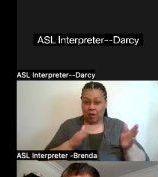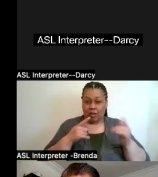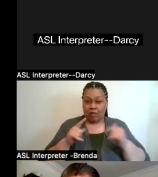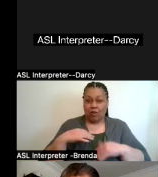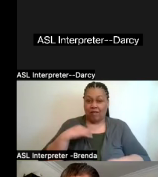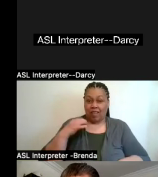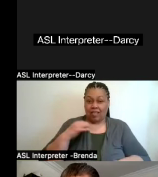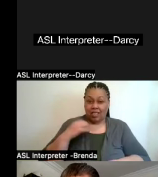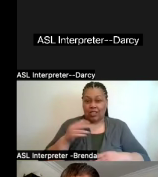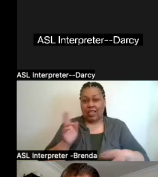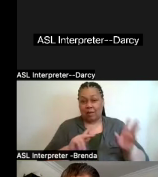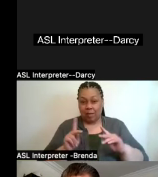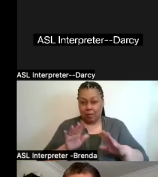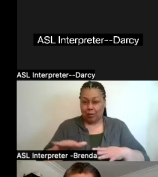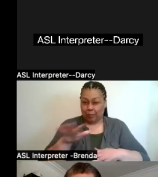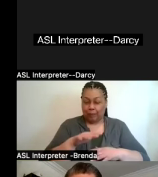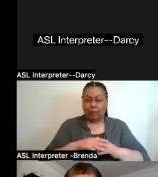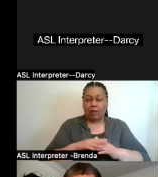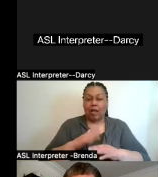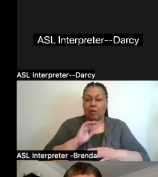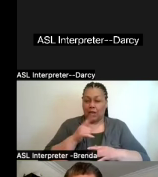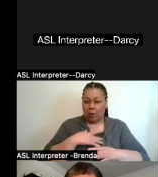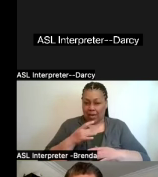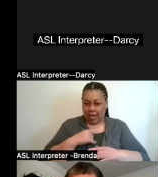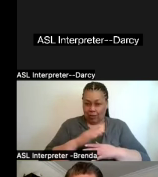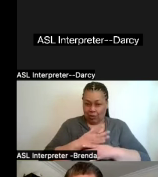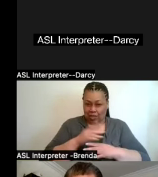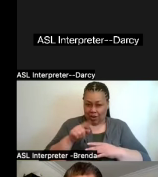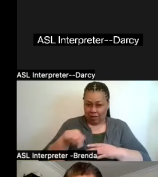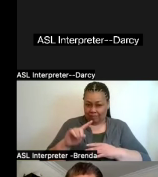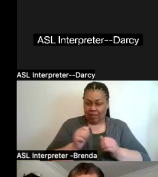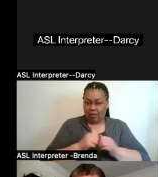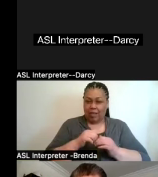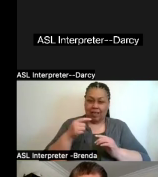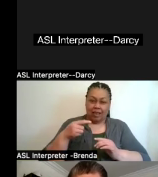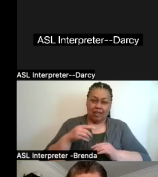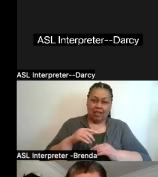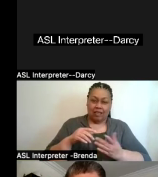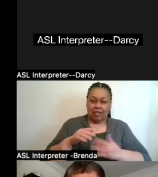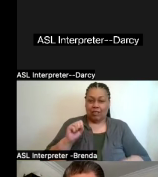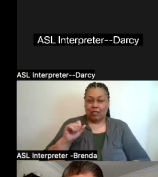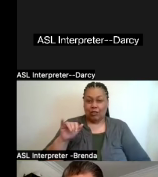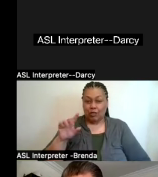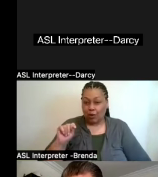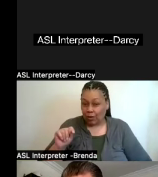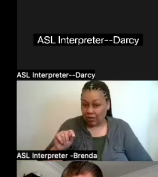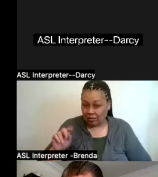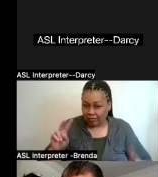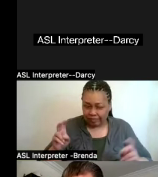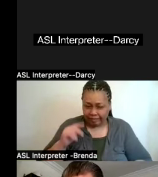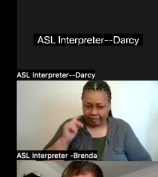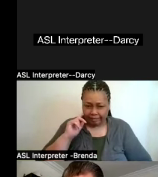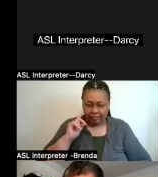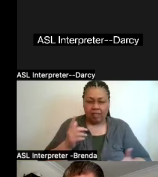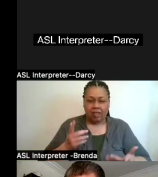citizens. And I would really like to share this again with our CERT volunteers. So thank you for the link. And I want to push this out